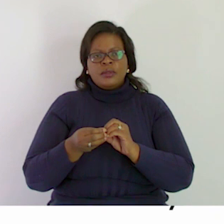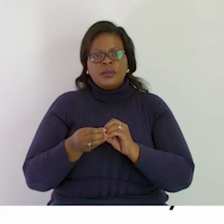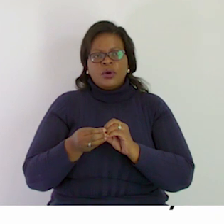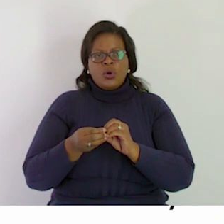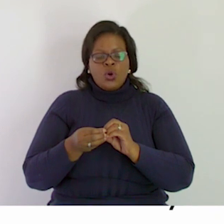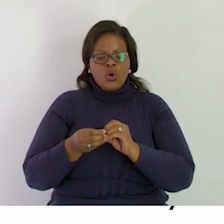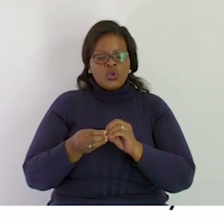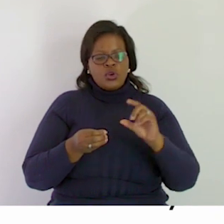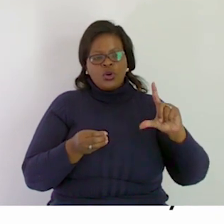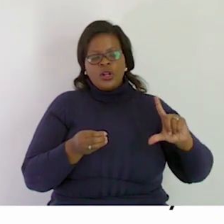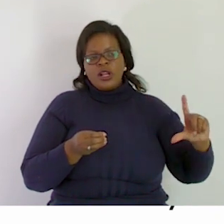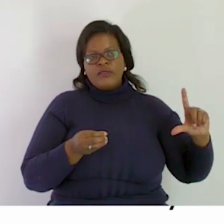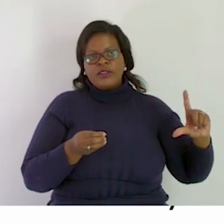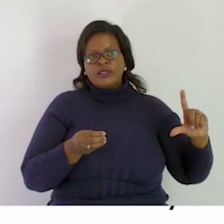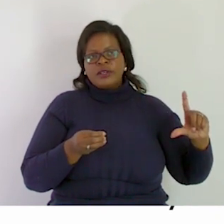side